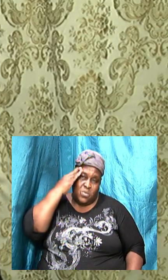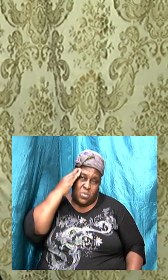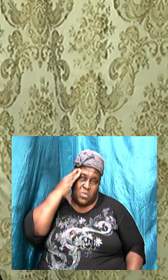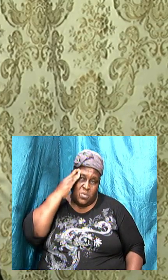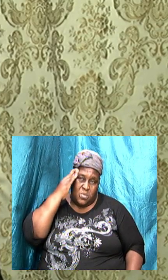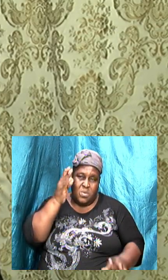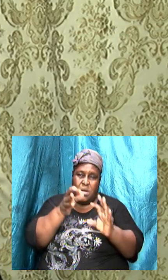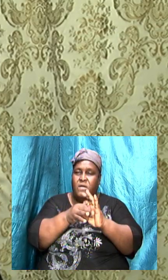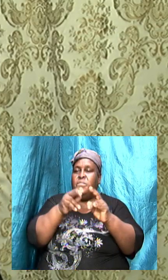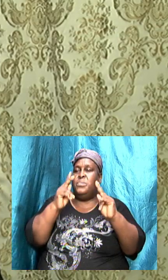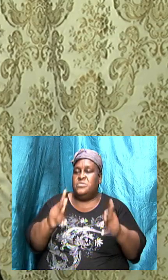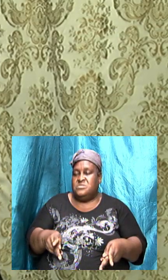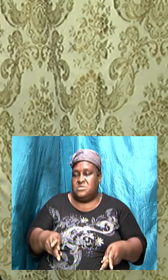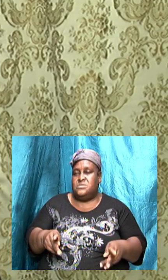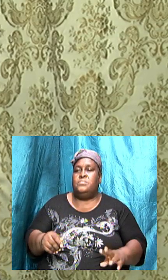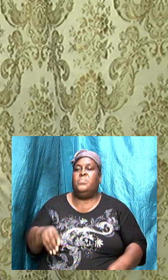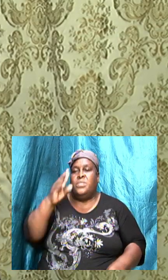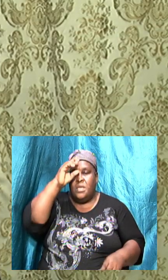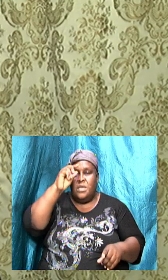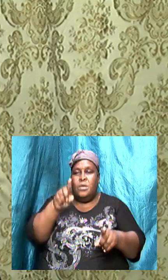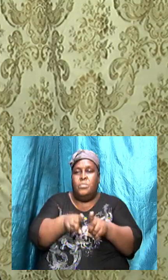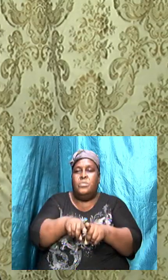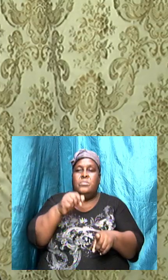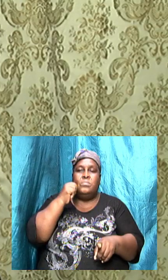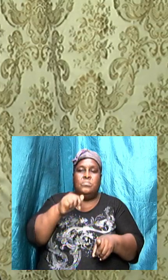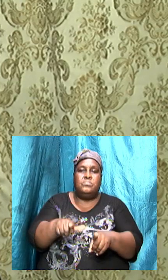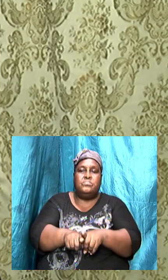person. Brothers and sisters,